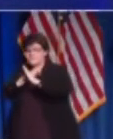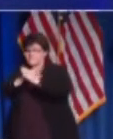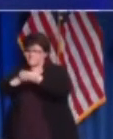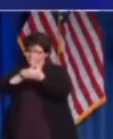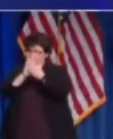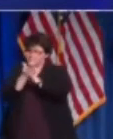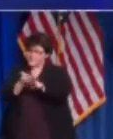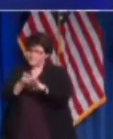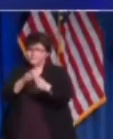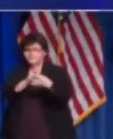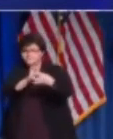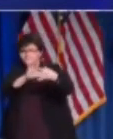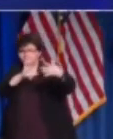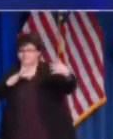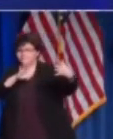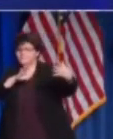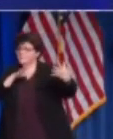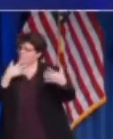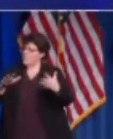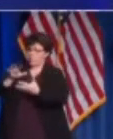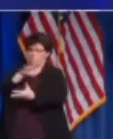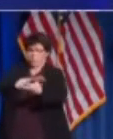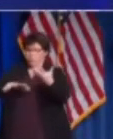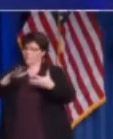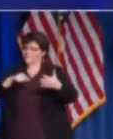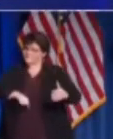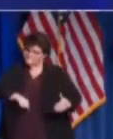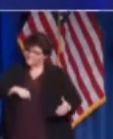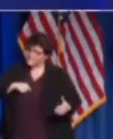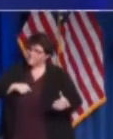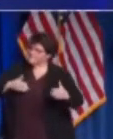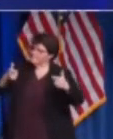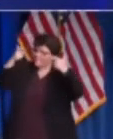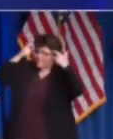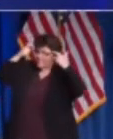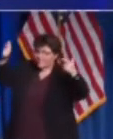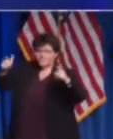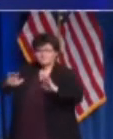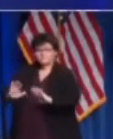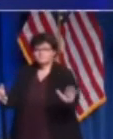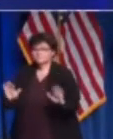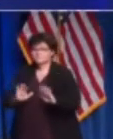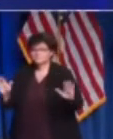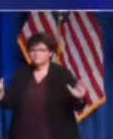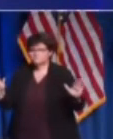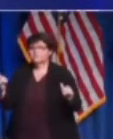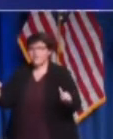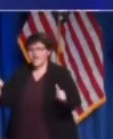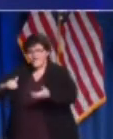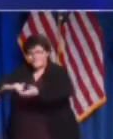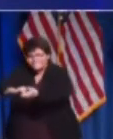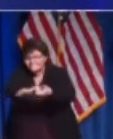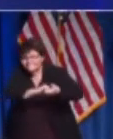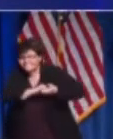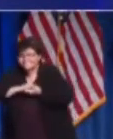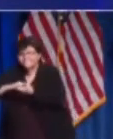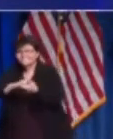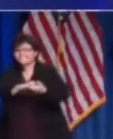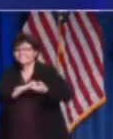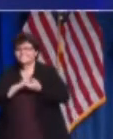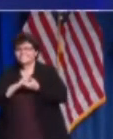confusion, of pride and arrogance, and make us united in accordance with your good and gracious